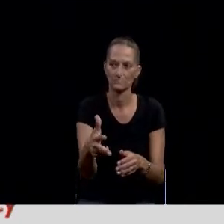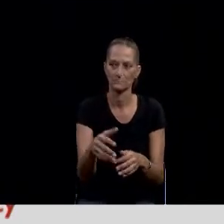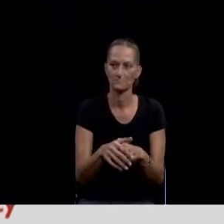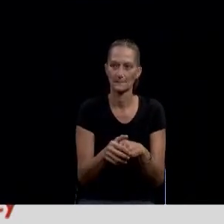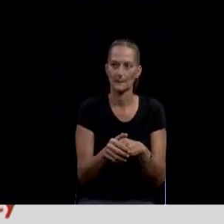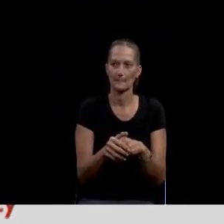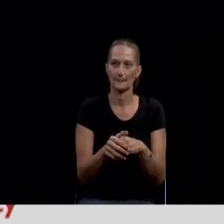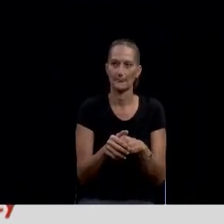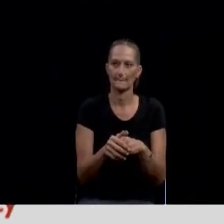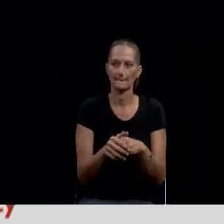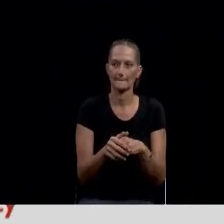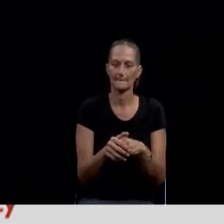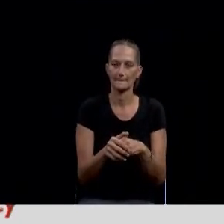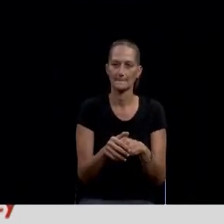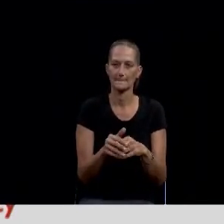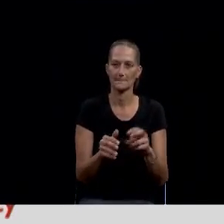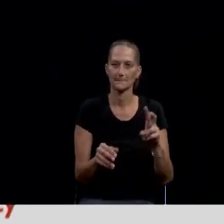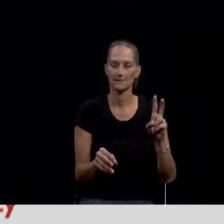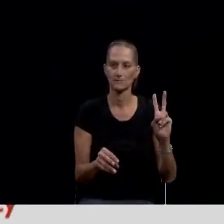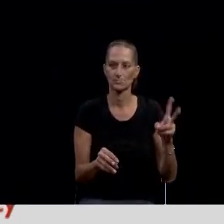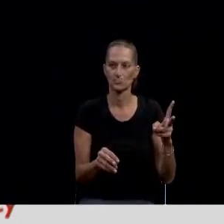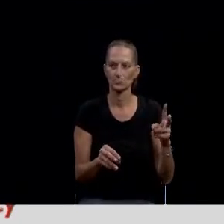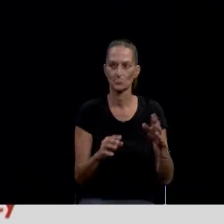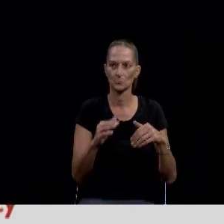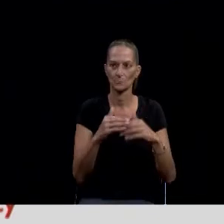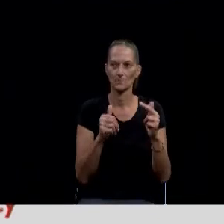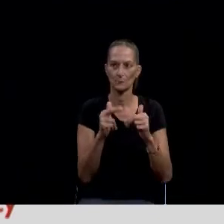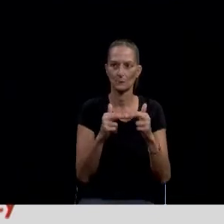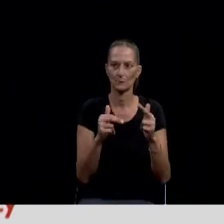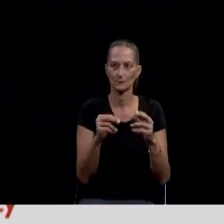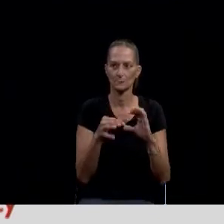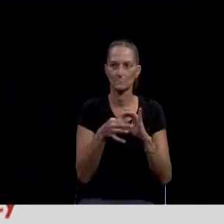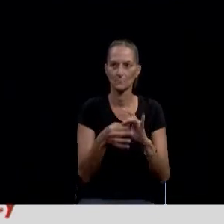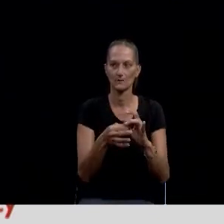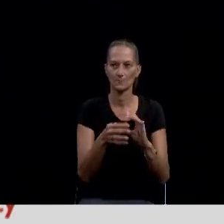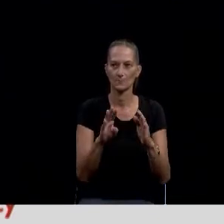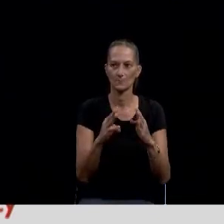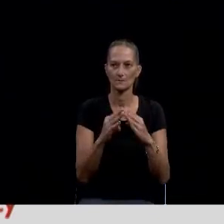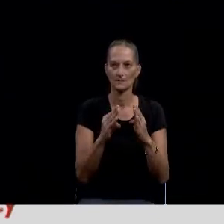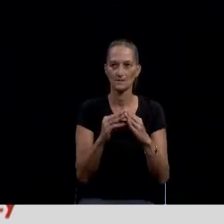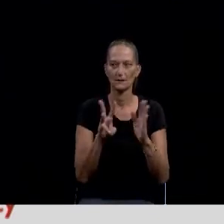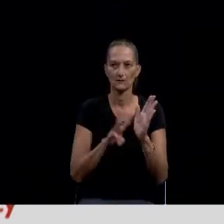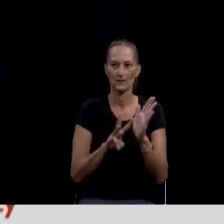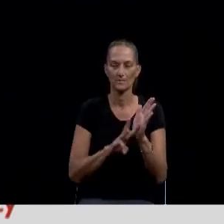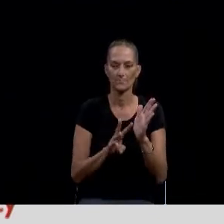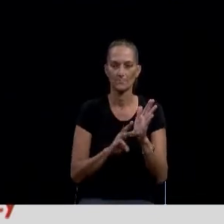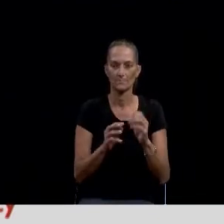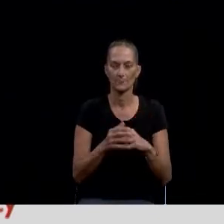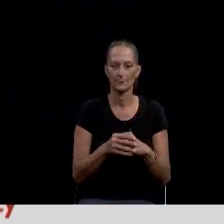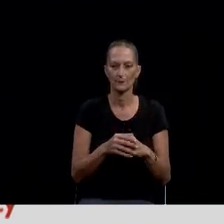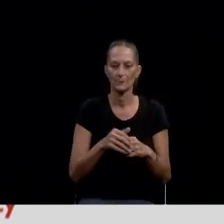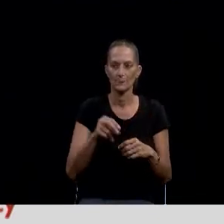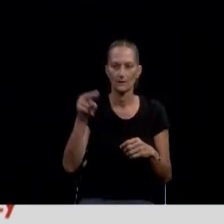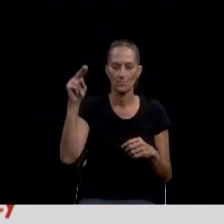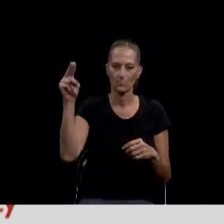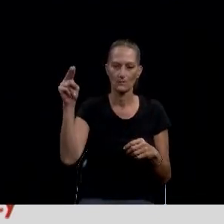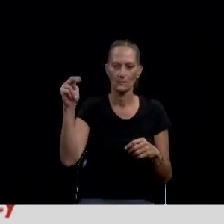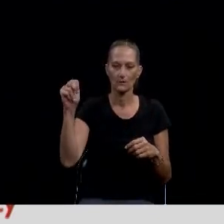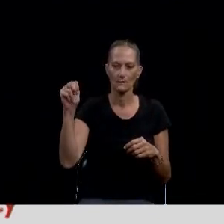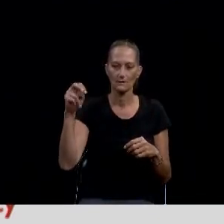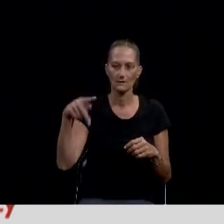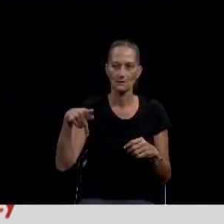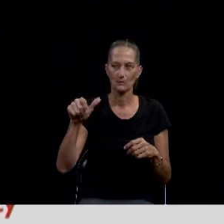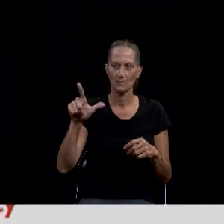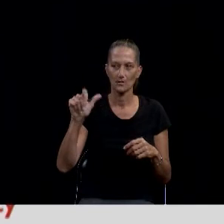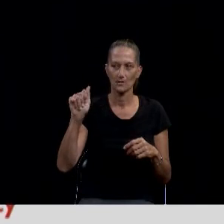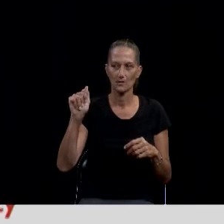Waco right here. Further north is the plaza, which will be primarily green grassy space with landscaping and a